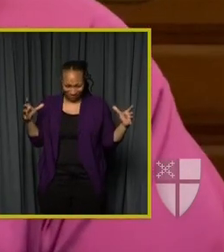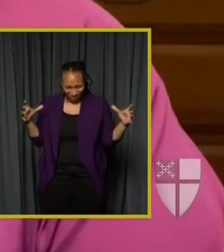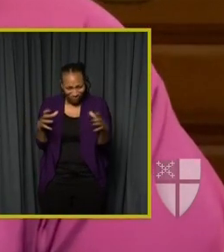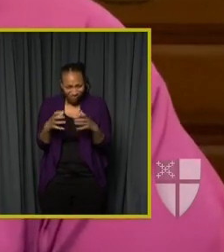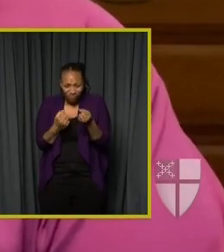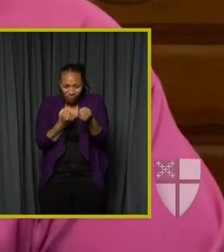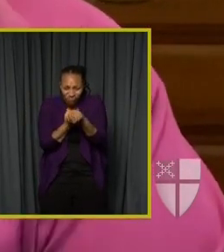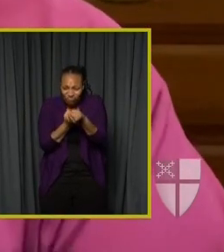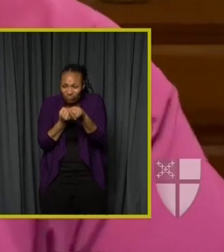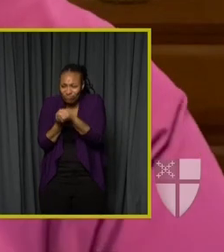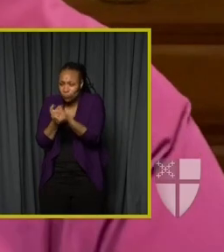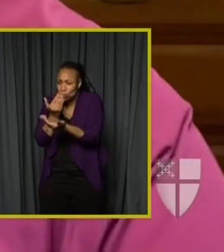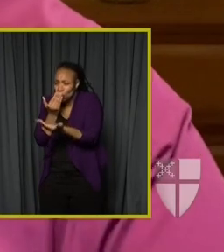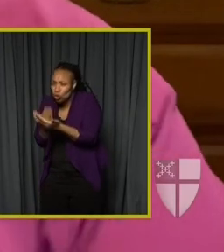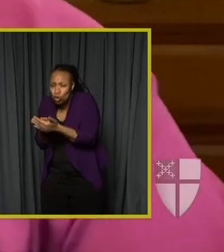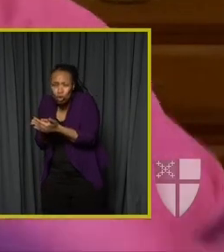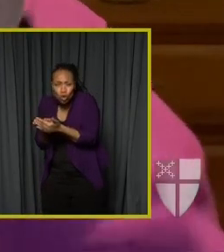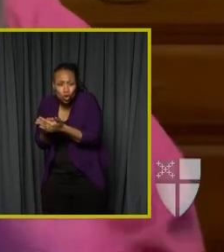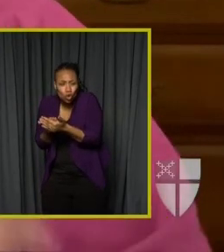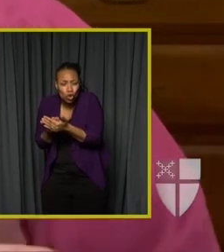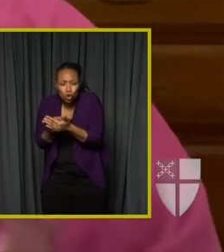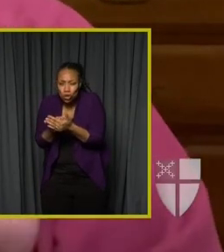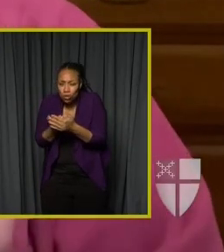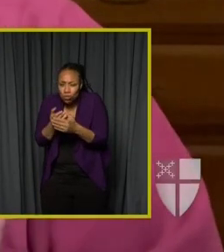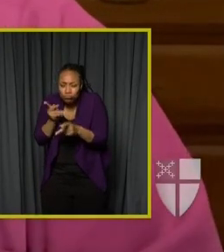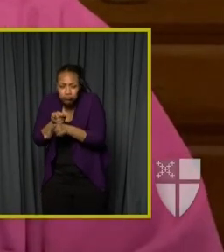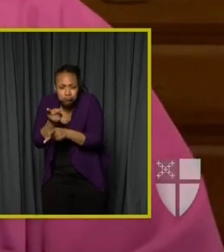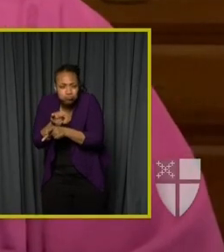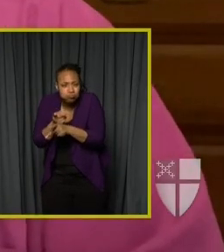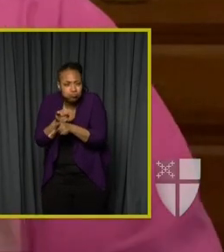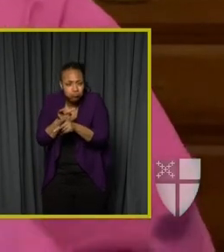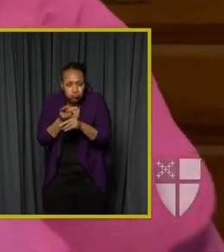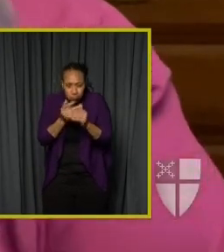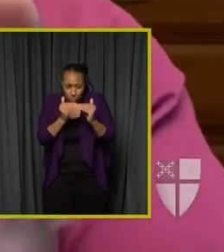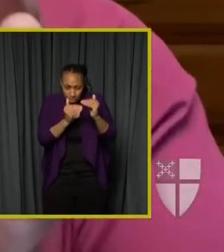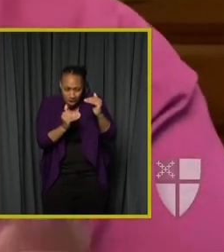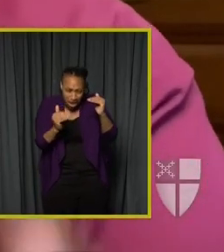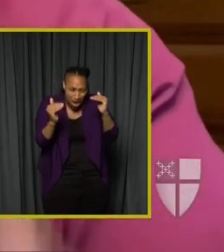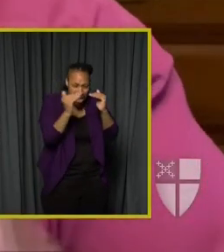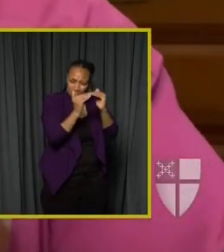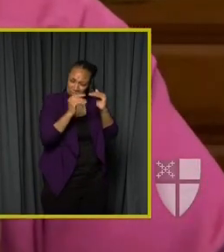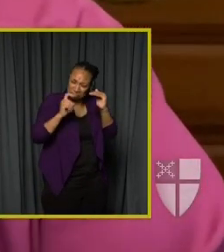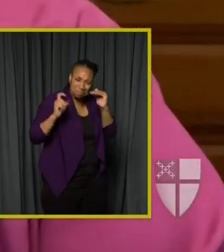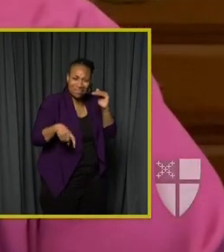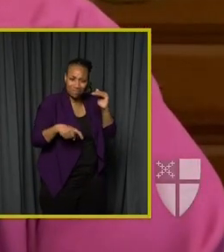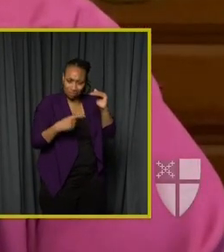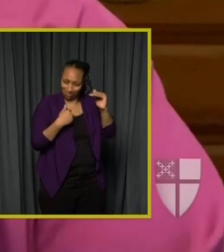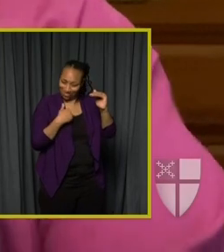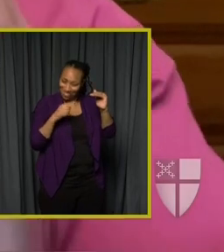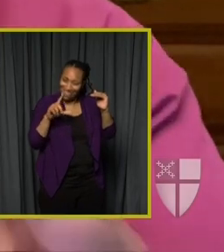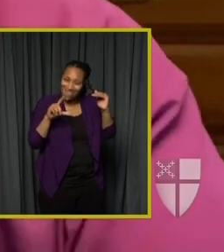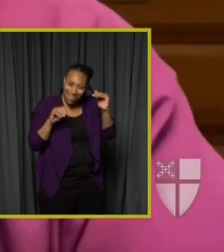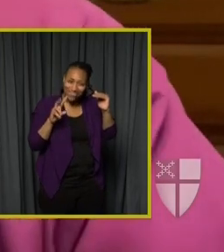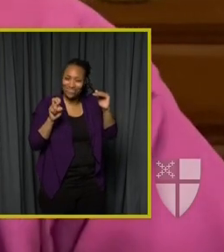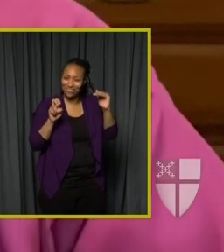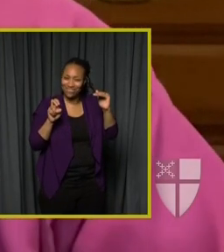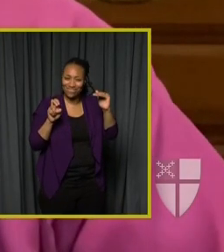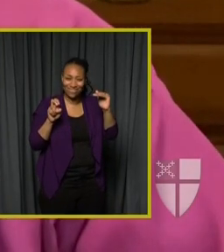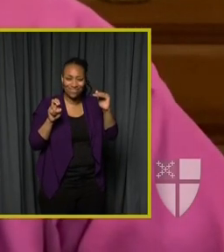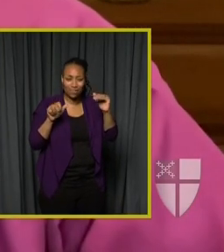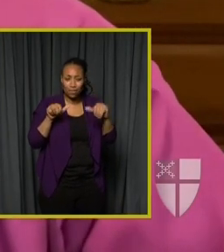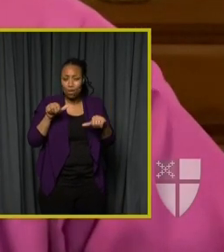stand up for what is just. Because we love, we stand up for what is not selfish, but